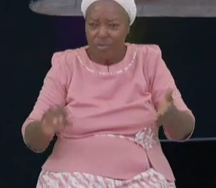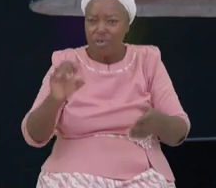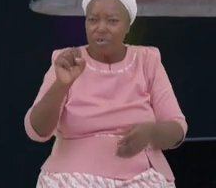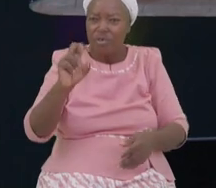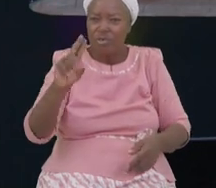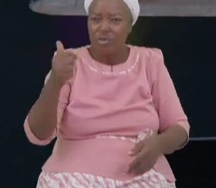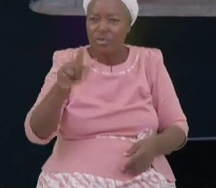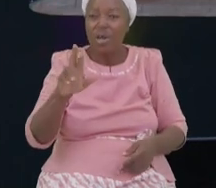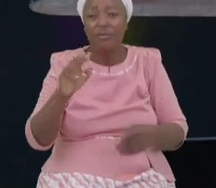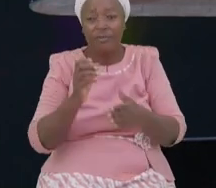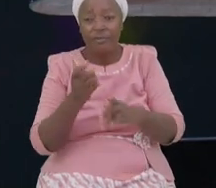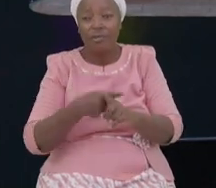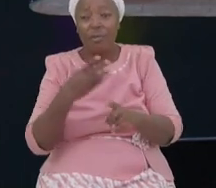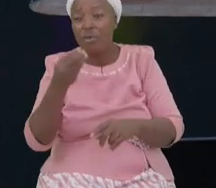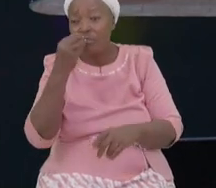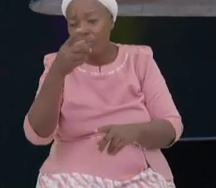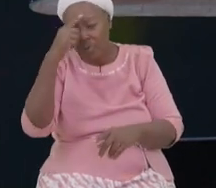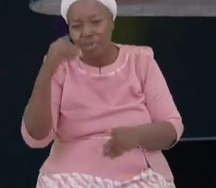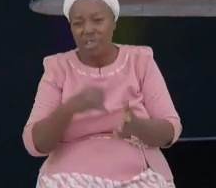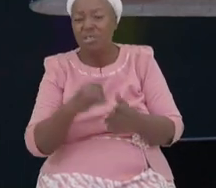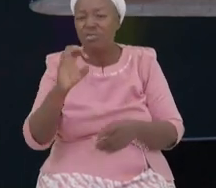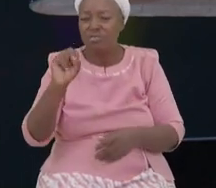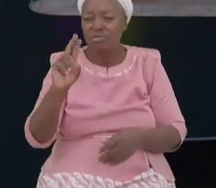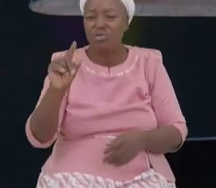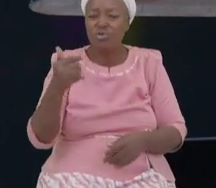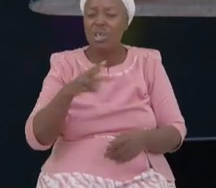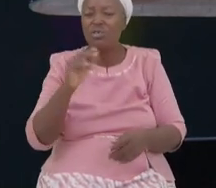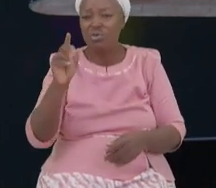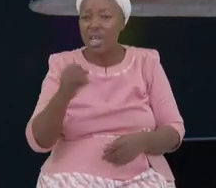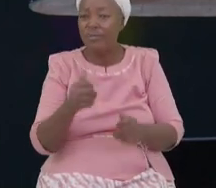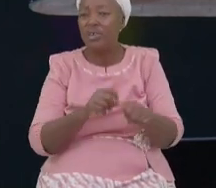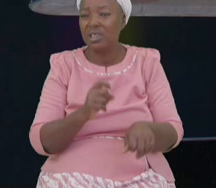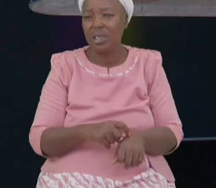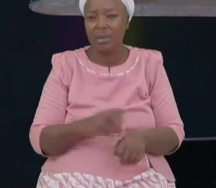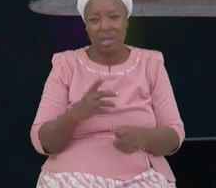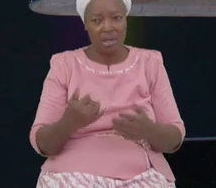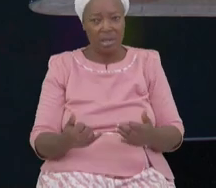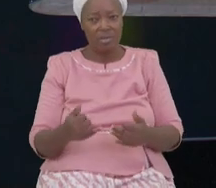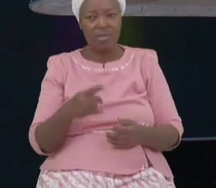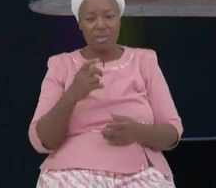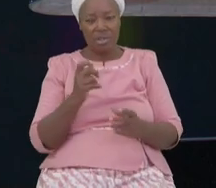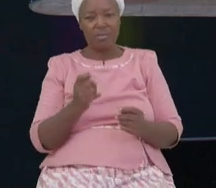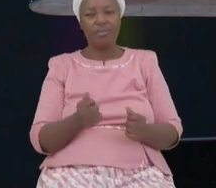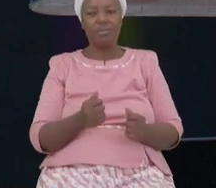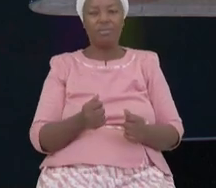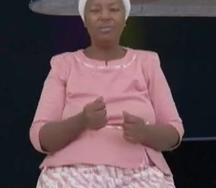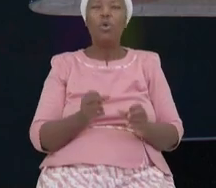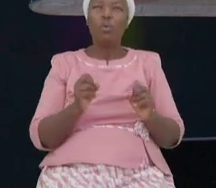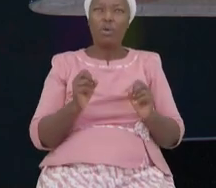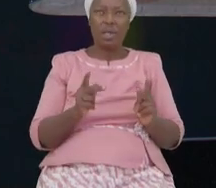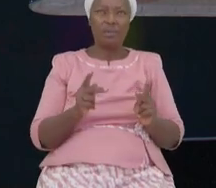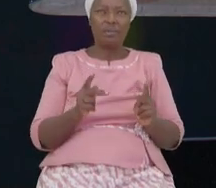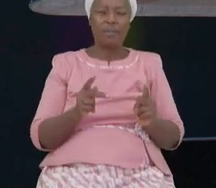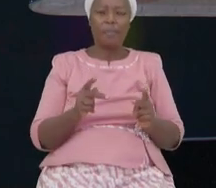diet, because you're used to sugar in everything. And now you say, okay, I must not take